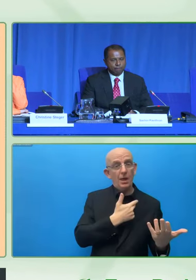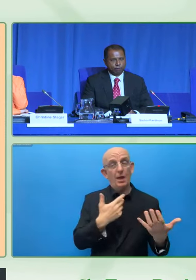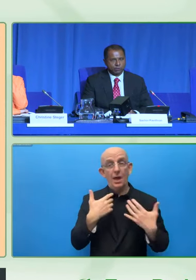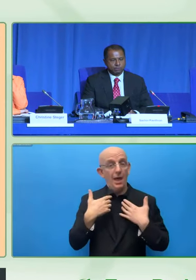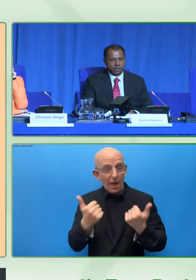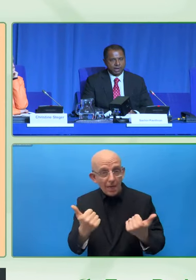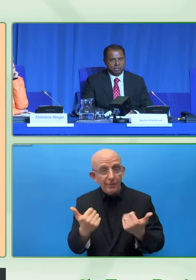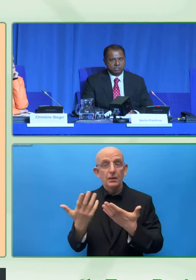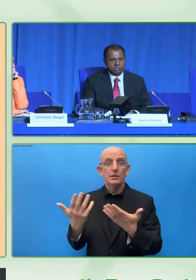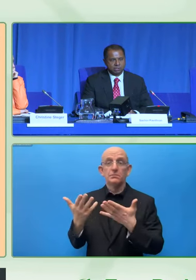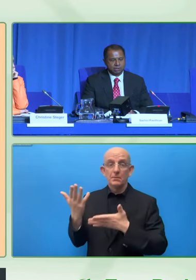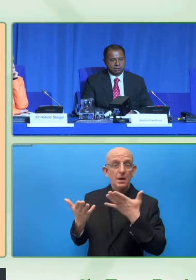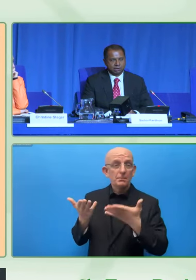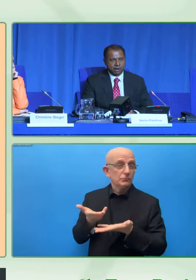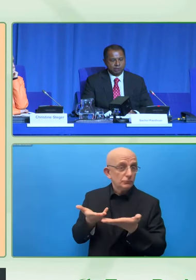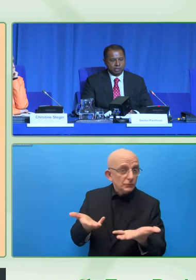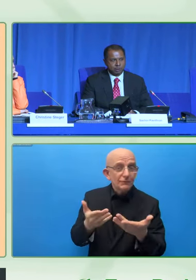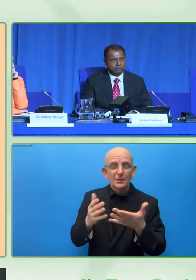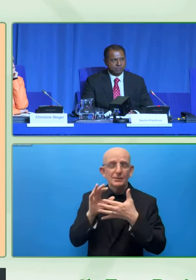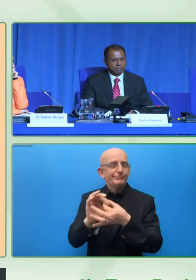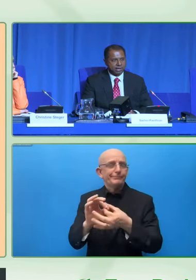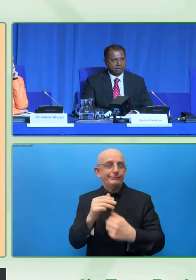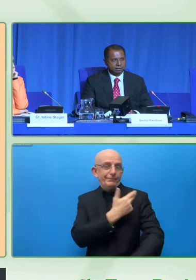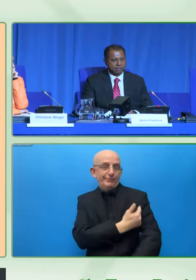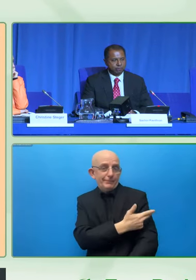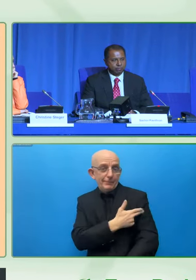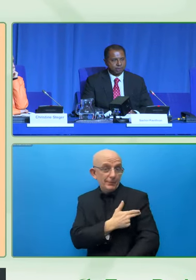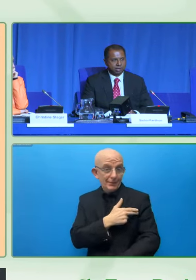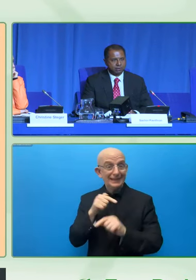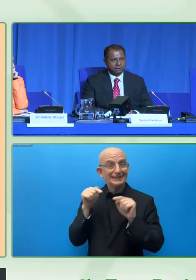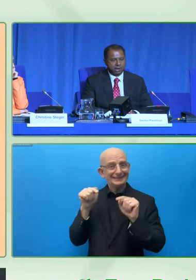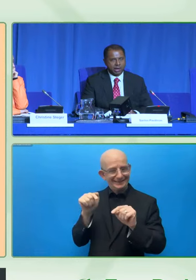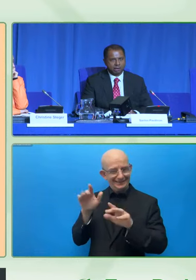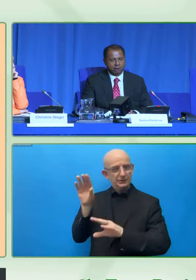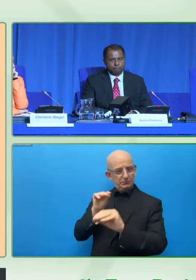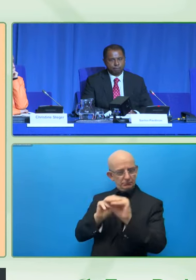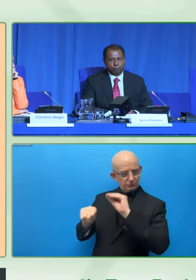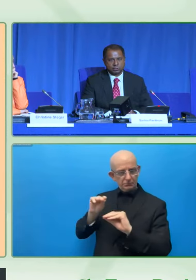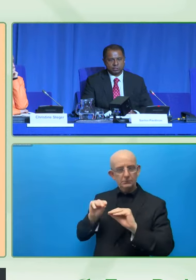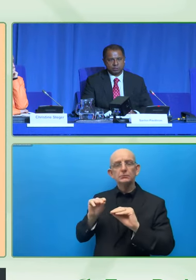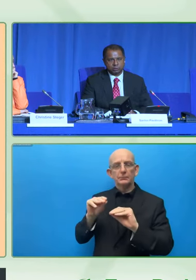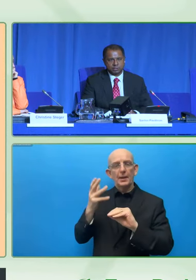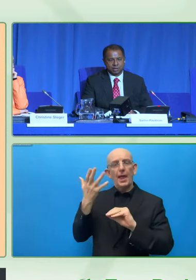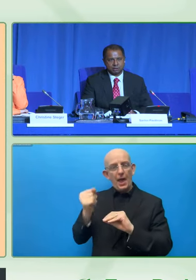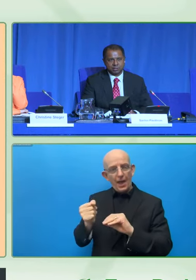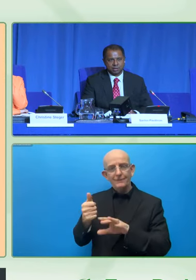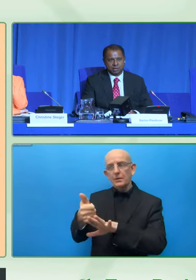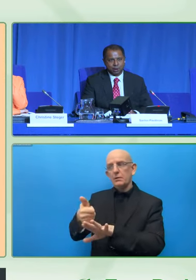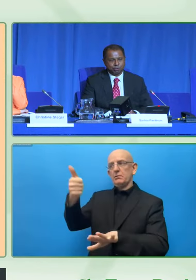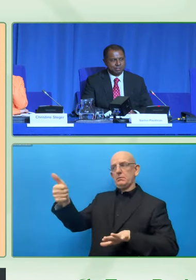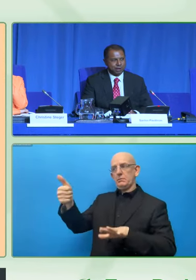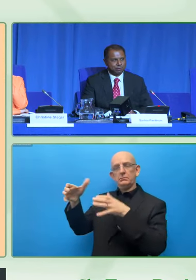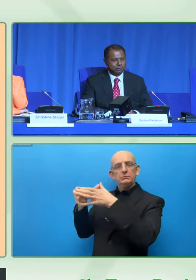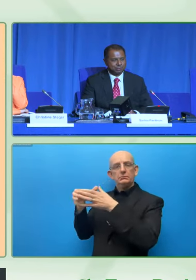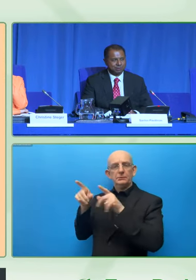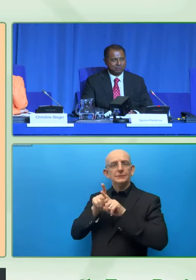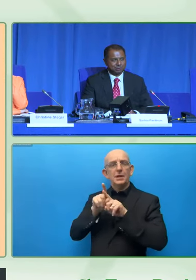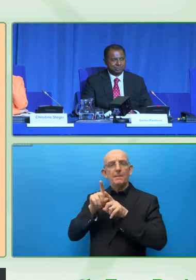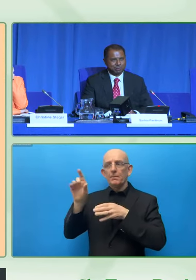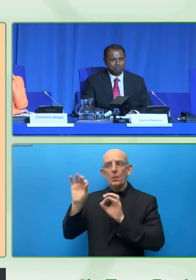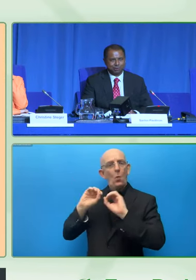the enforcement agency adopts the standards that we write and enforces those standards. Now, it